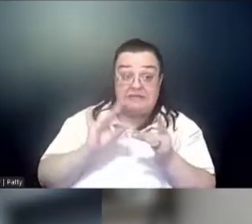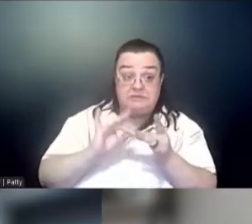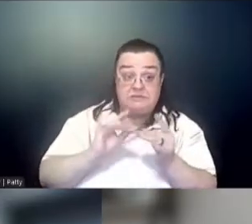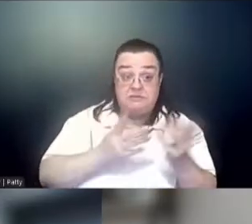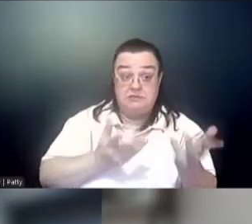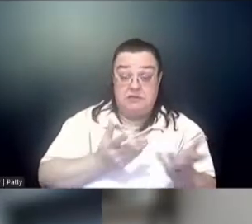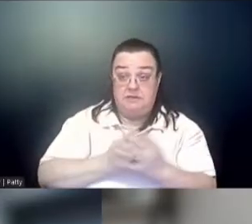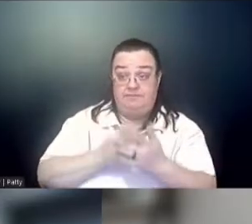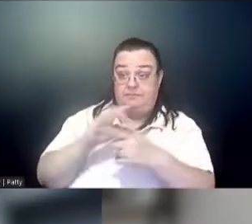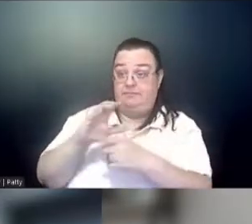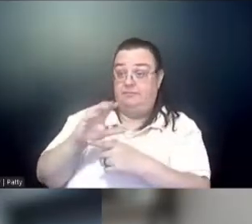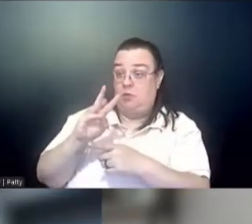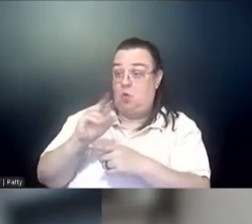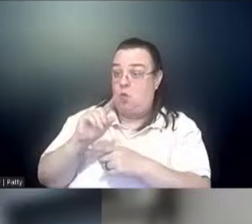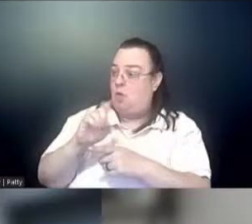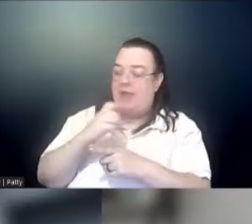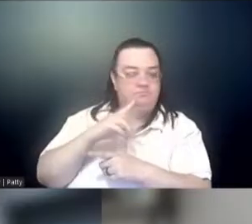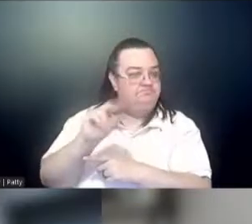Not for me.